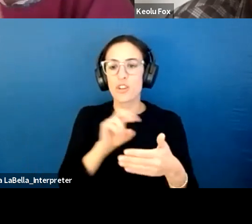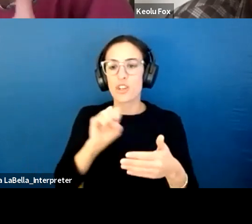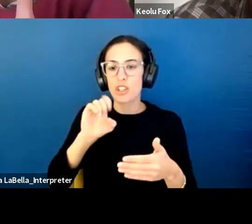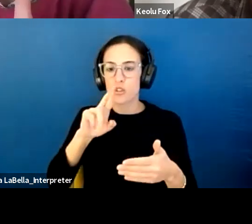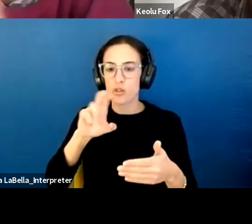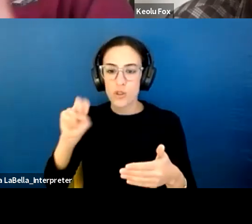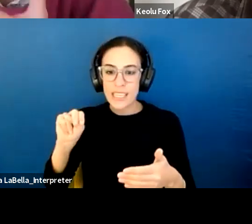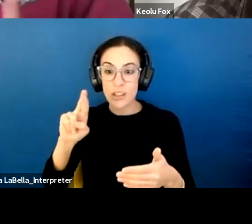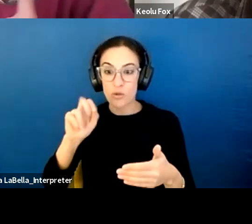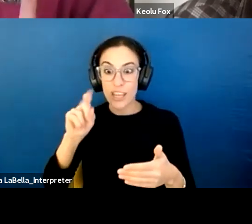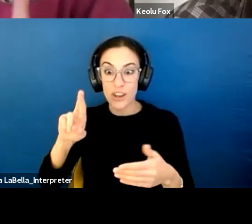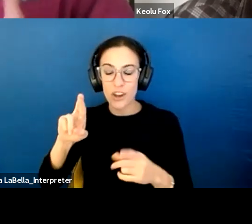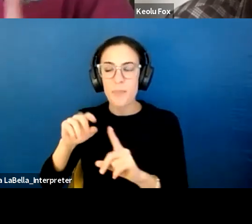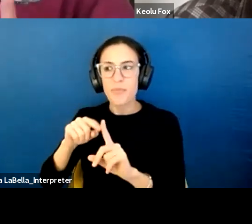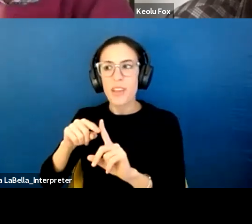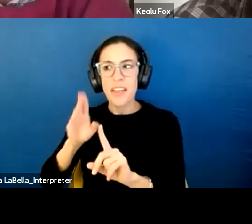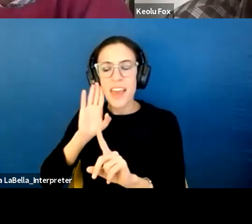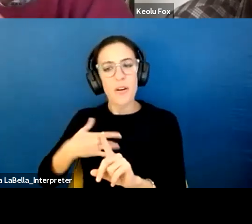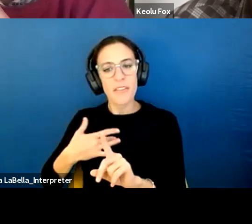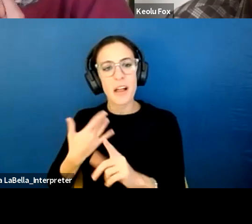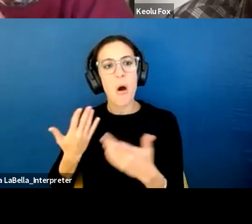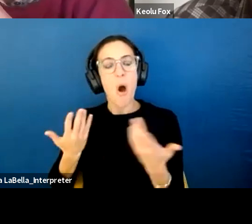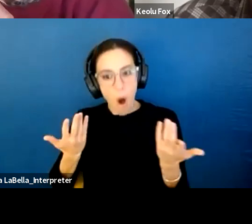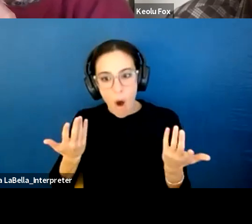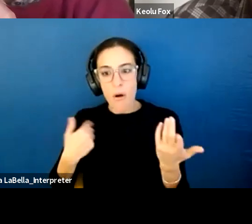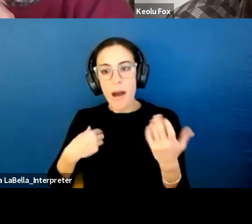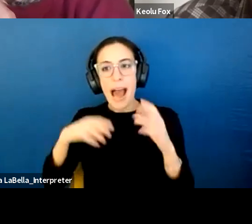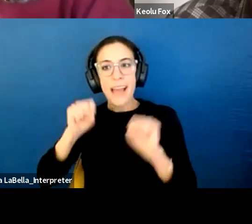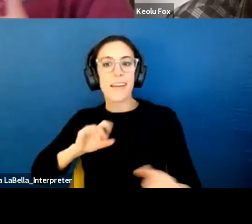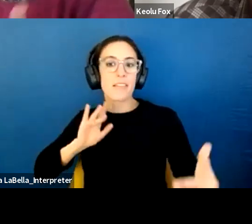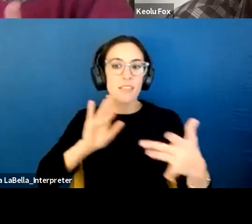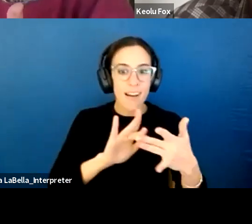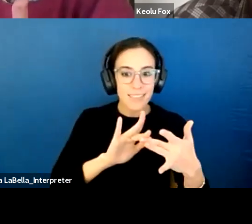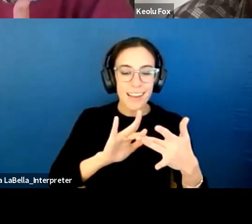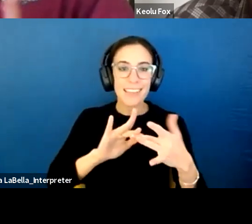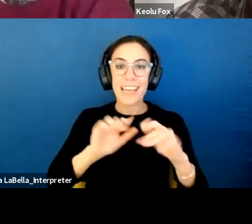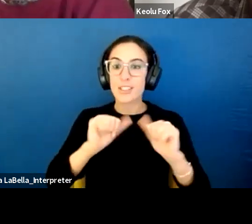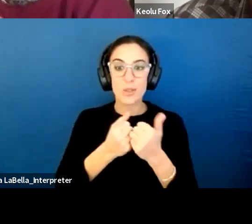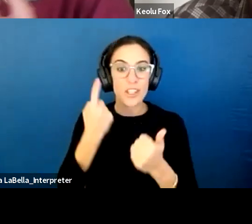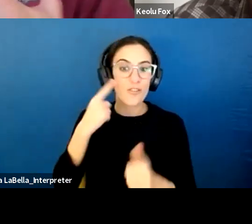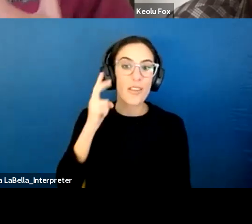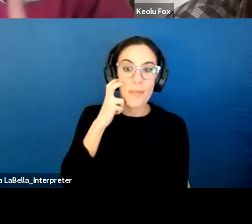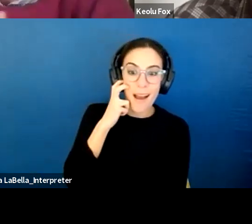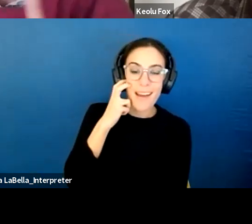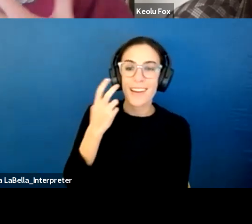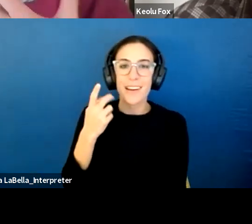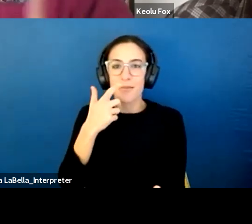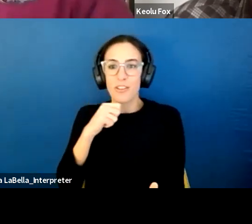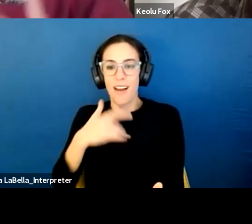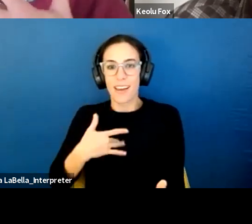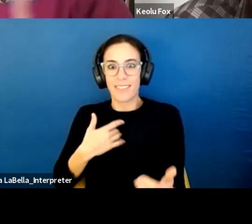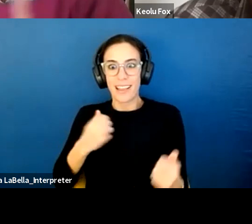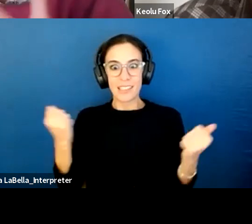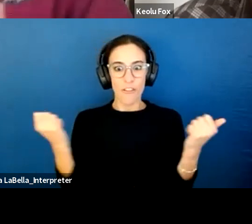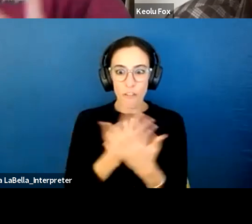be afraid of the inherent awkwardness, yes, of talking with someone unlike yourself, but there's no substitute for it after all. So that is a kind of relational model